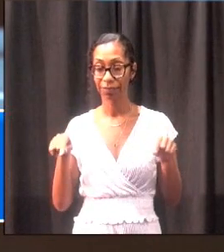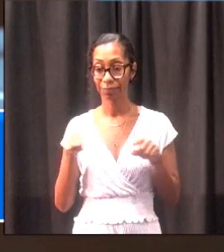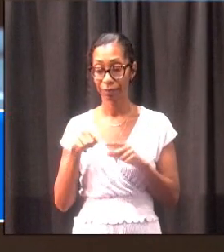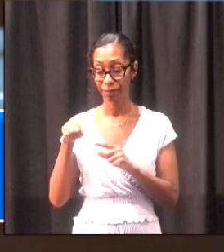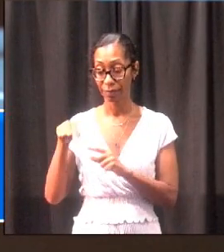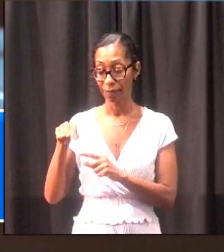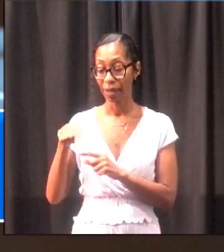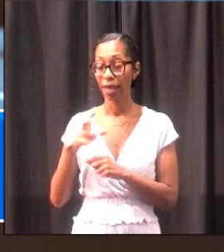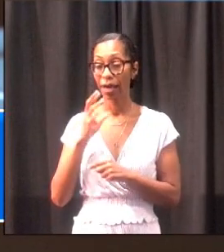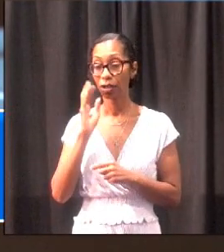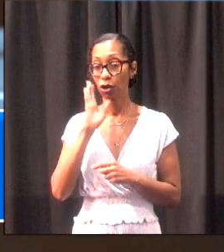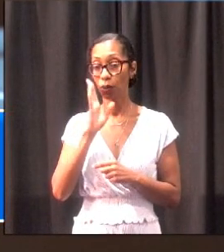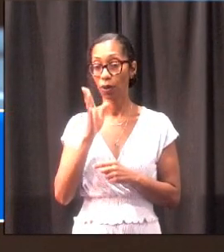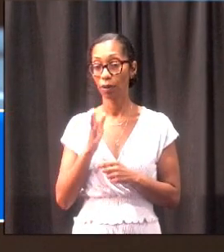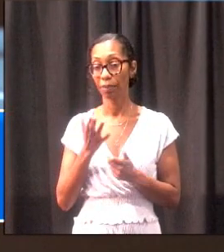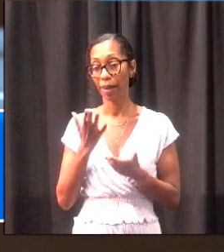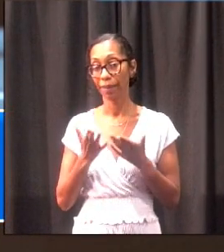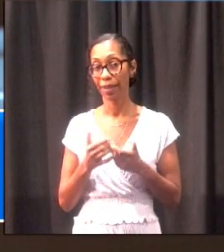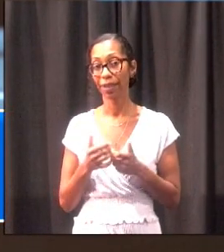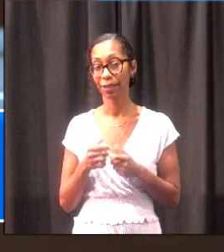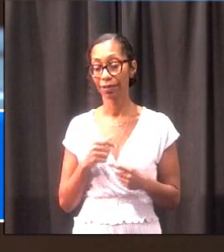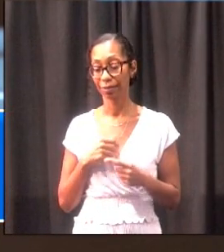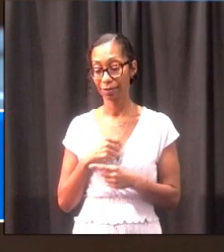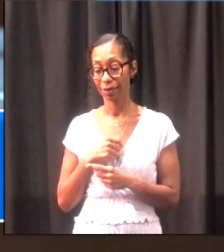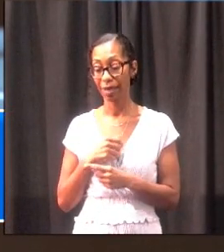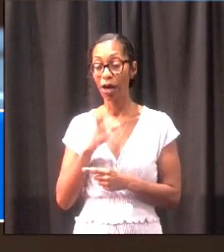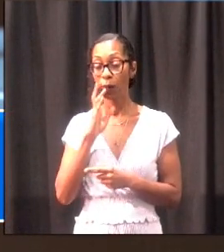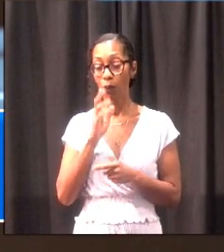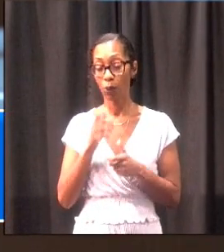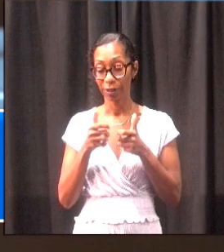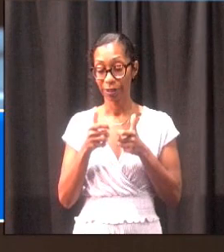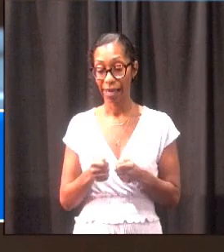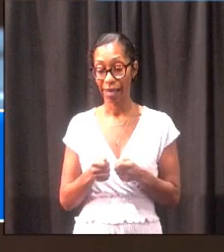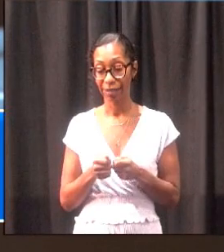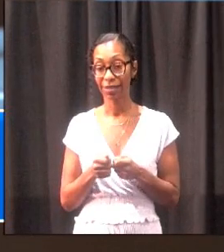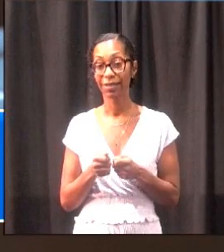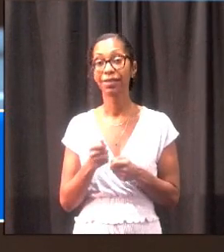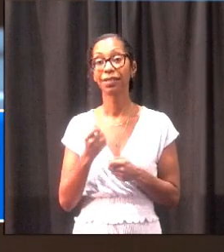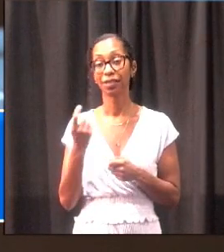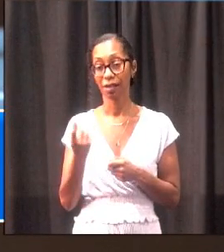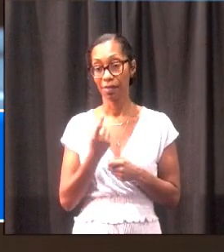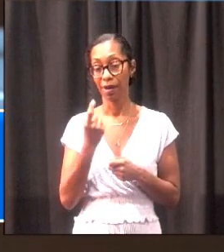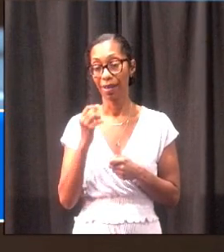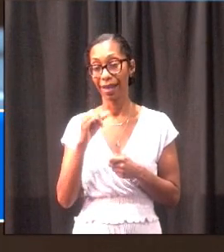text someone in the chat room to pray for them.